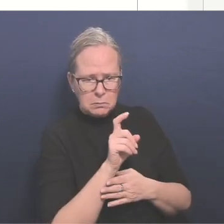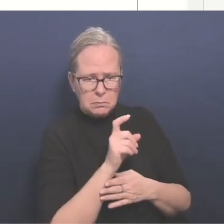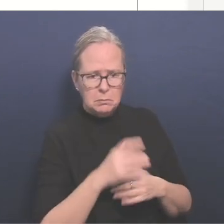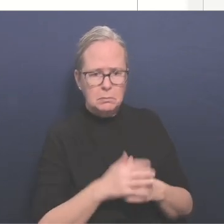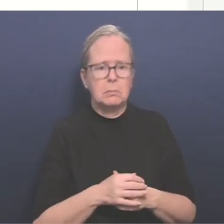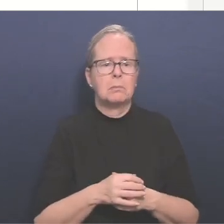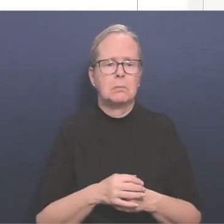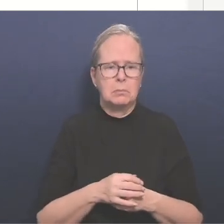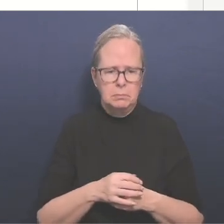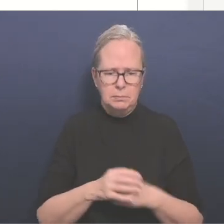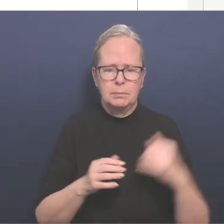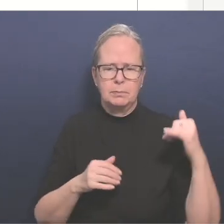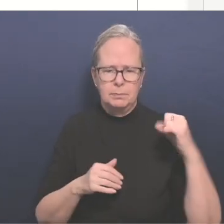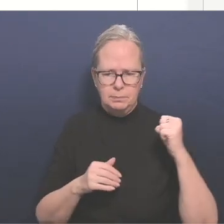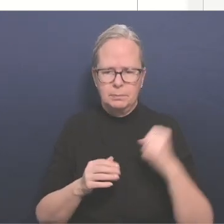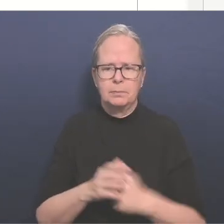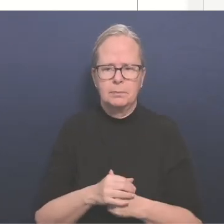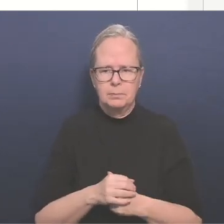very quick